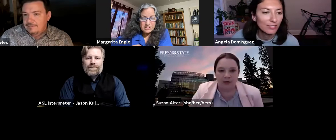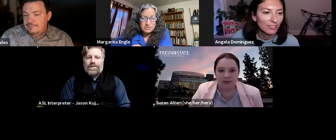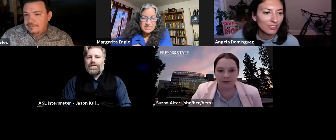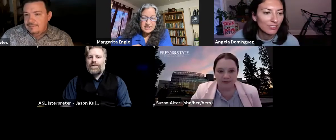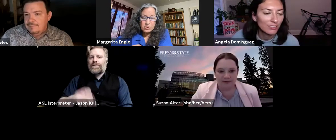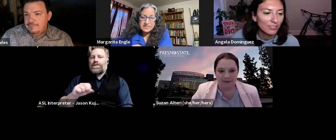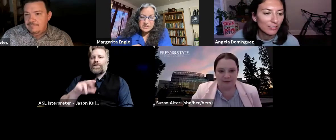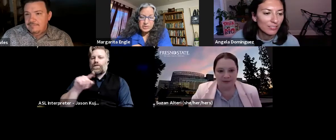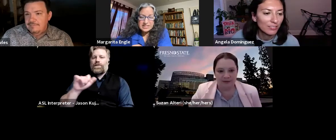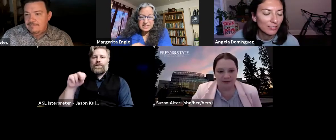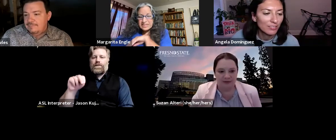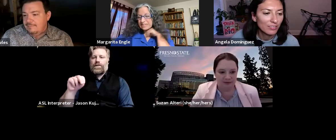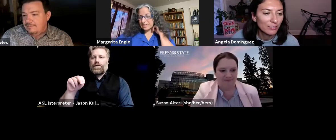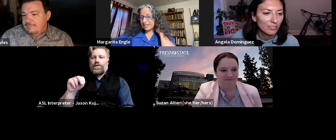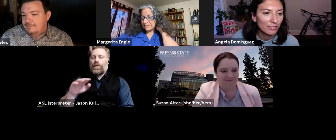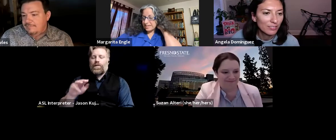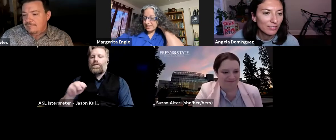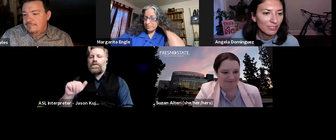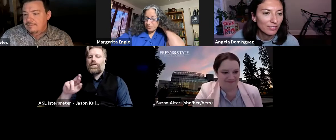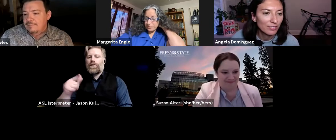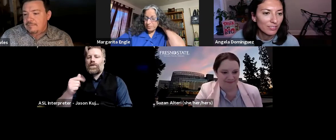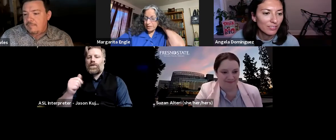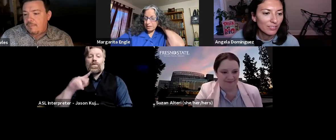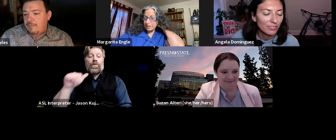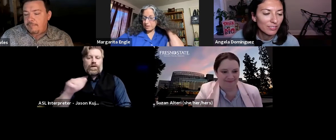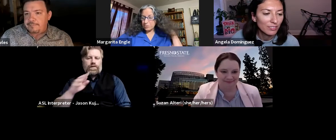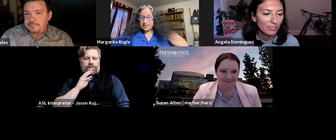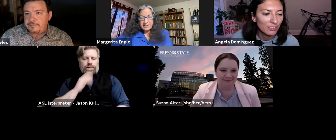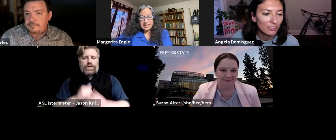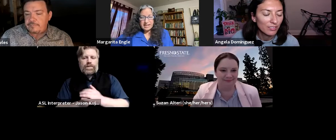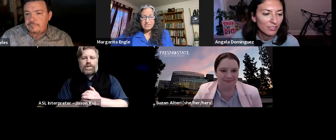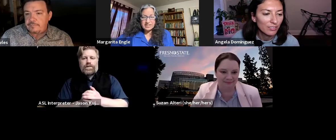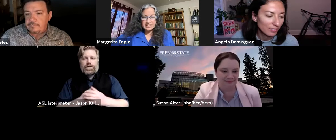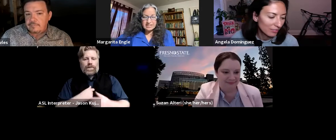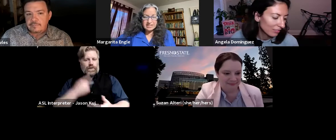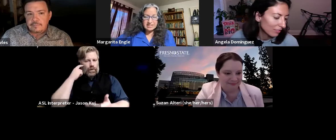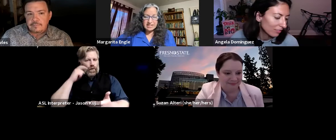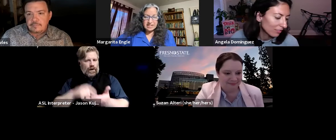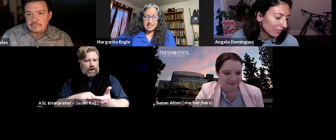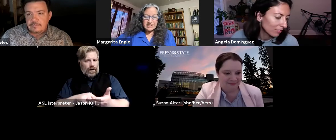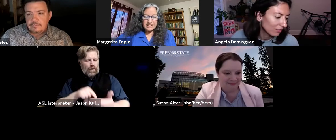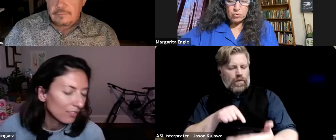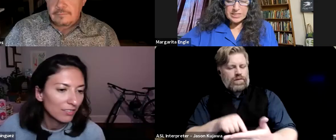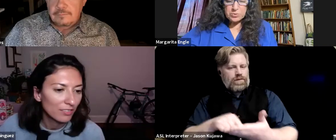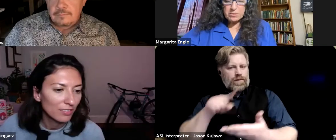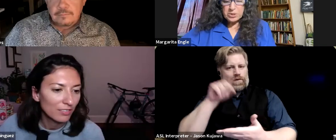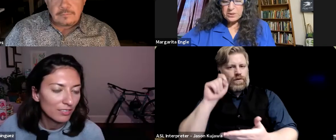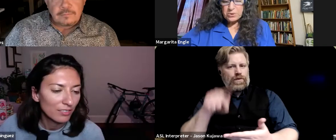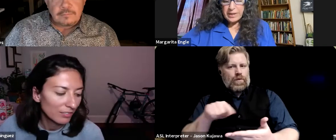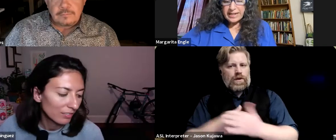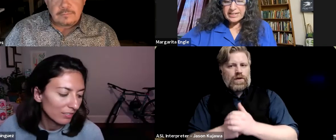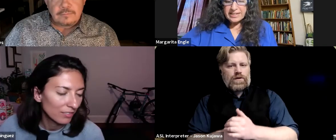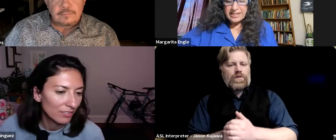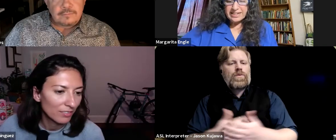I noticed that one of the questions that, um, we have is, what's one